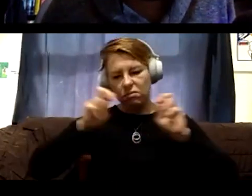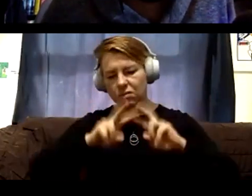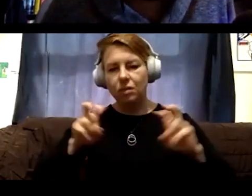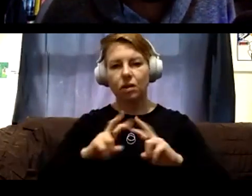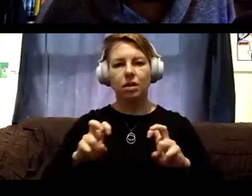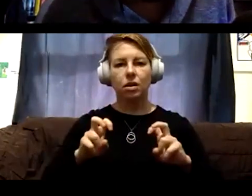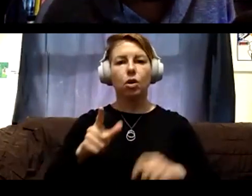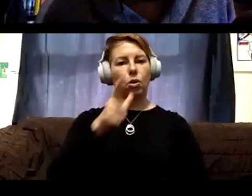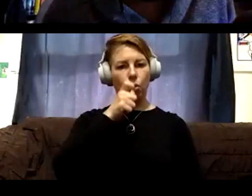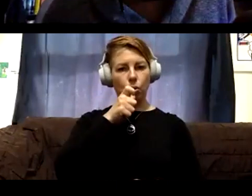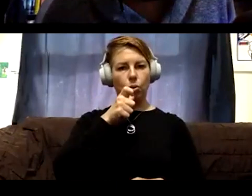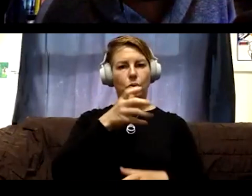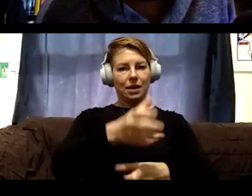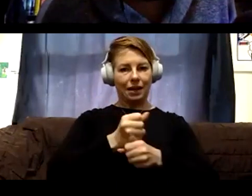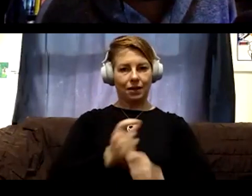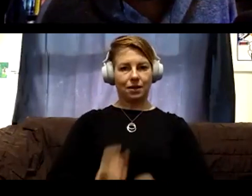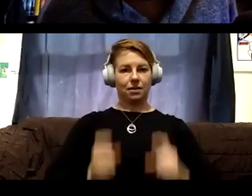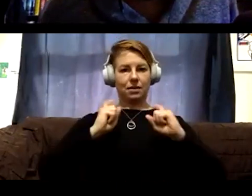gets to be human?